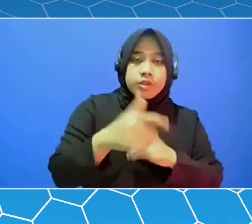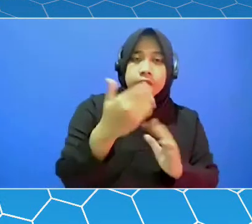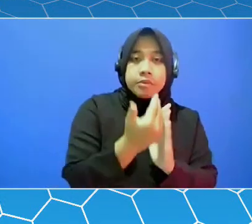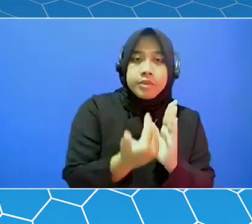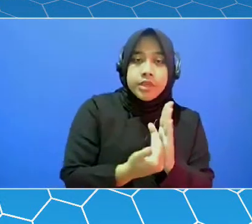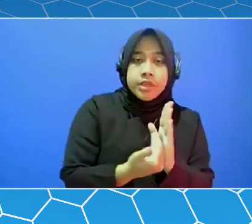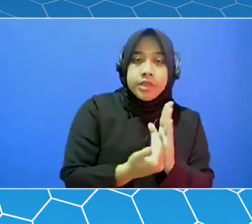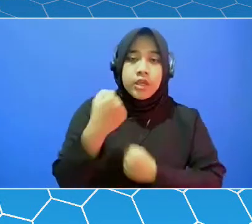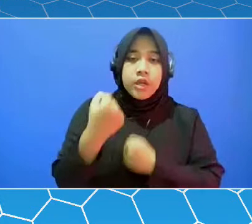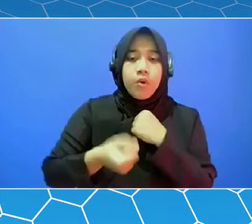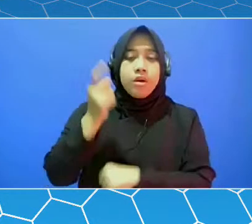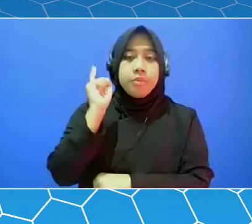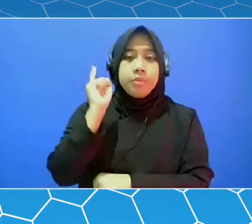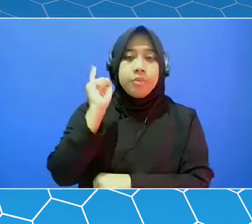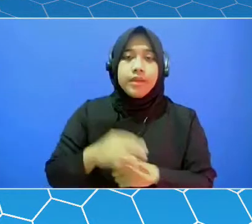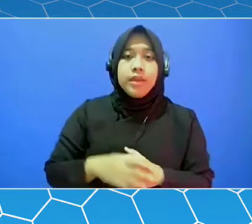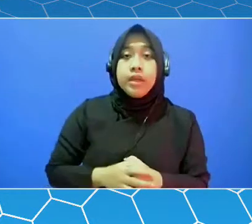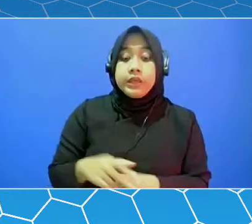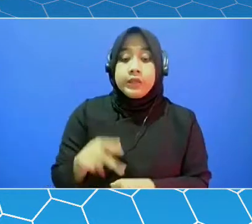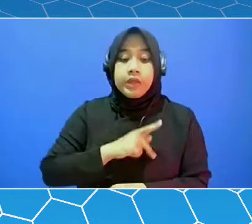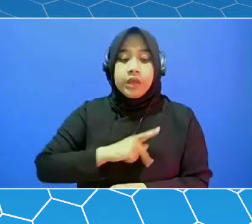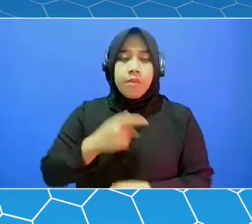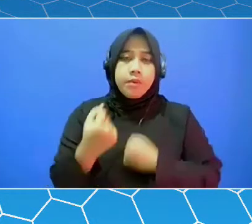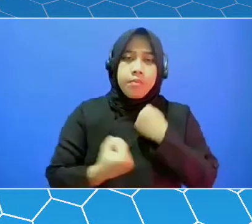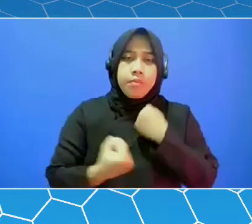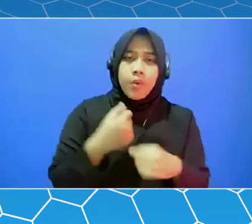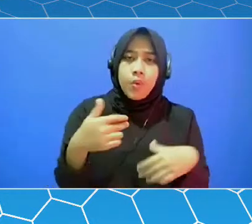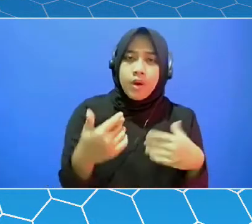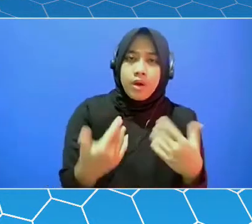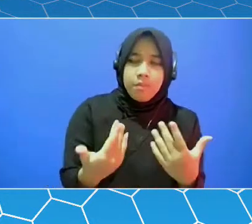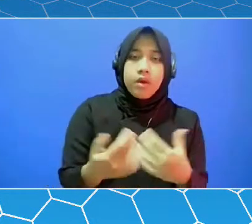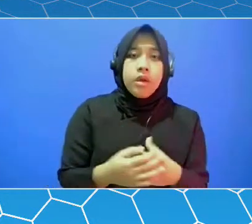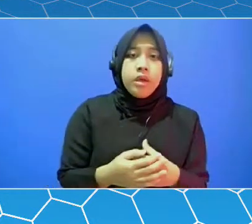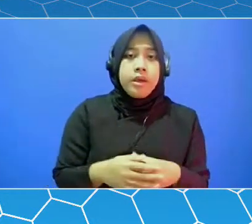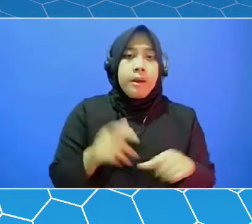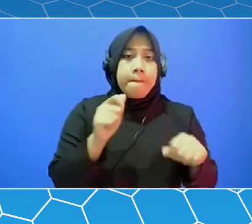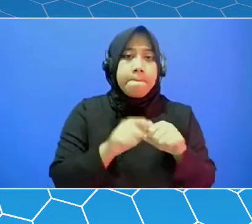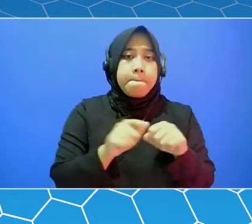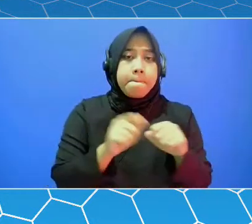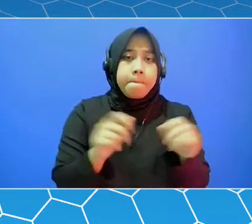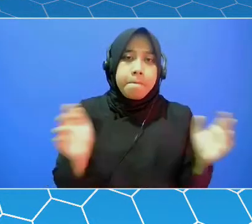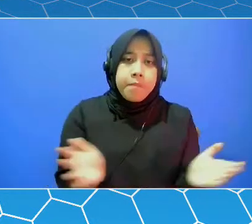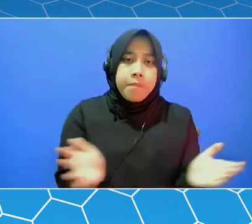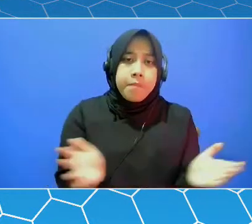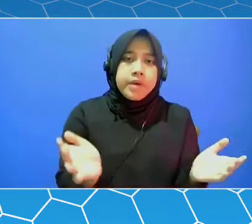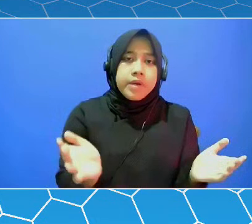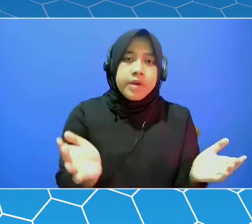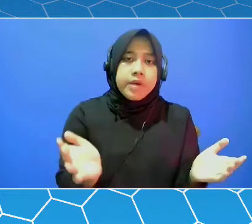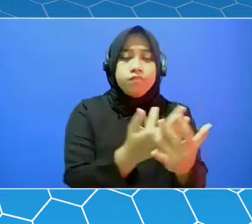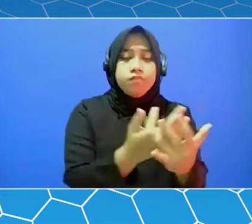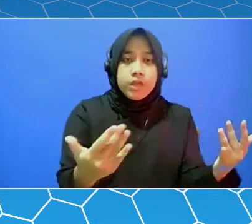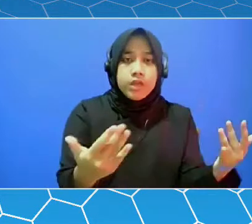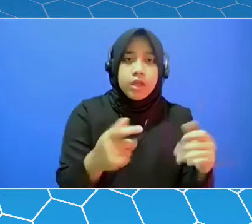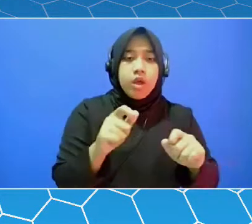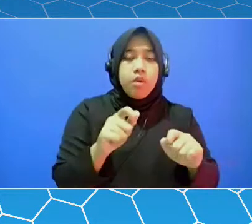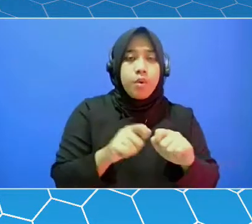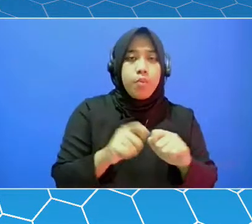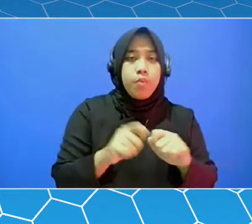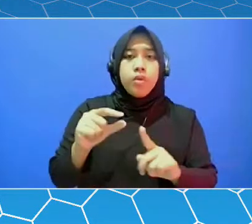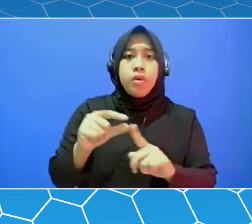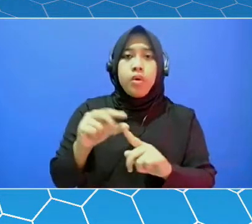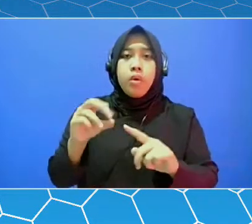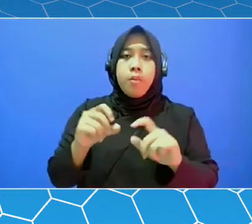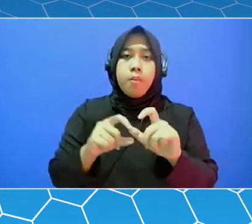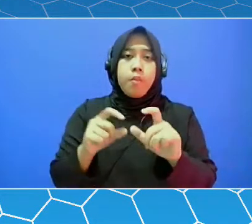And we also do the community empowerment, where encourage with initiation of post-bindu or post-bina